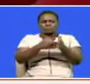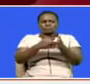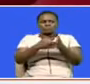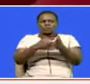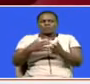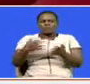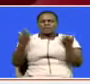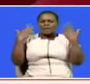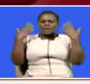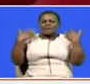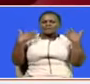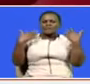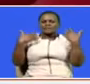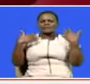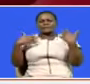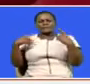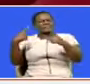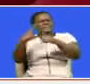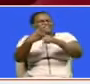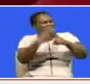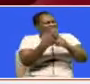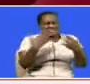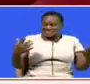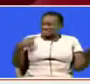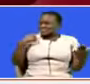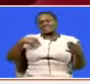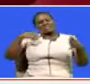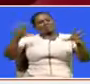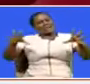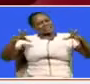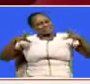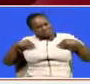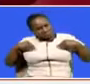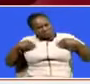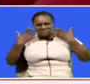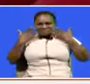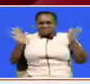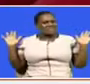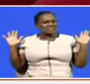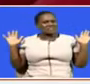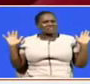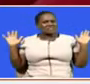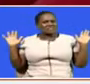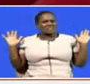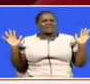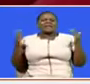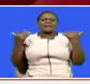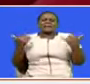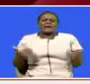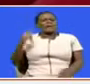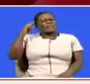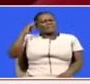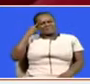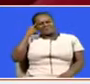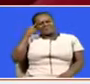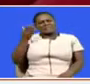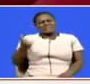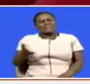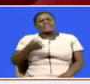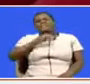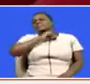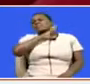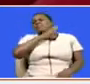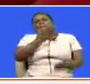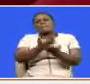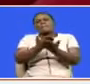air, wild goose chase, tame goose chase. And we accepted and we moved on, Mr. Speaker. So I think actually this petition is